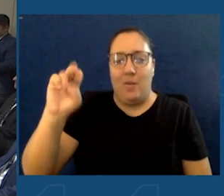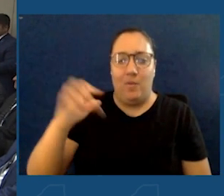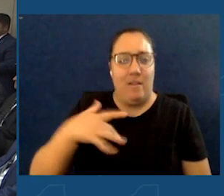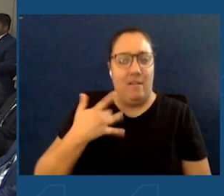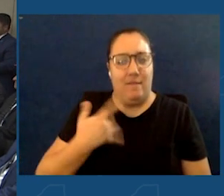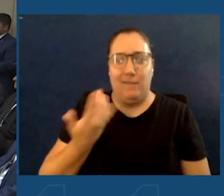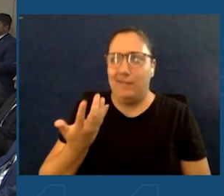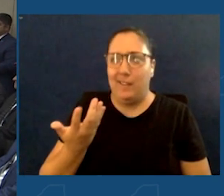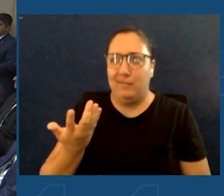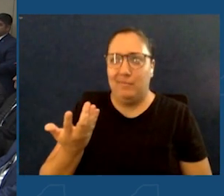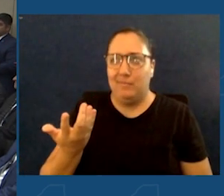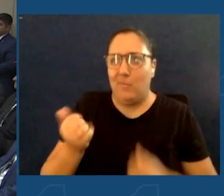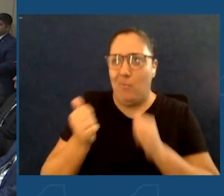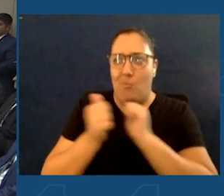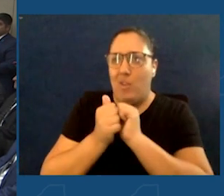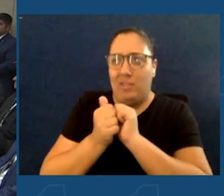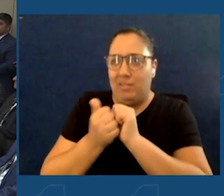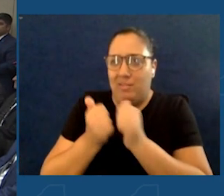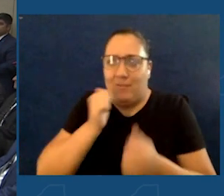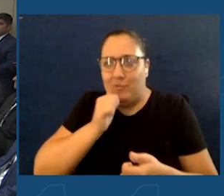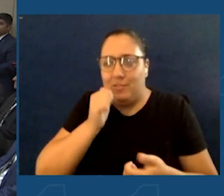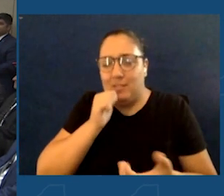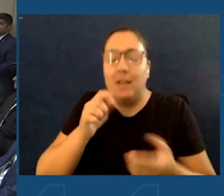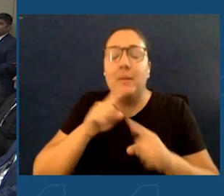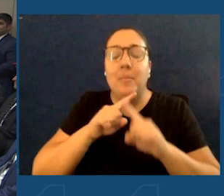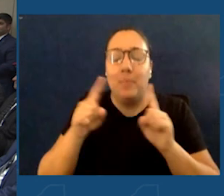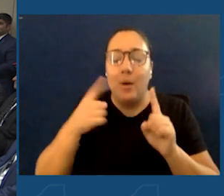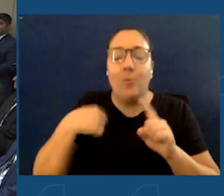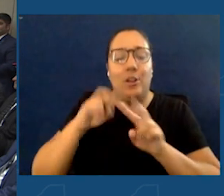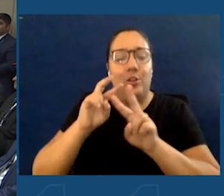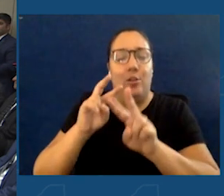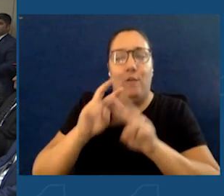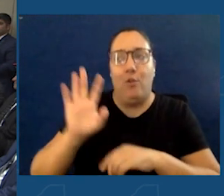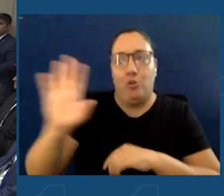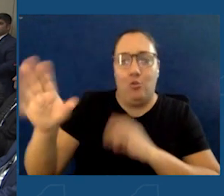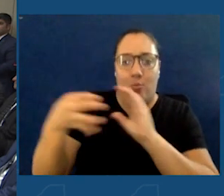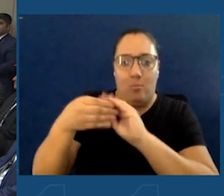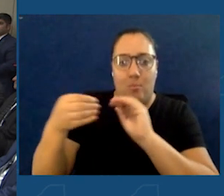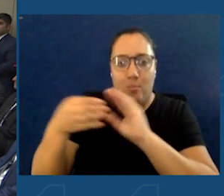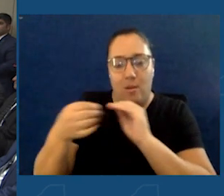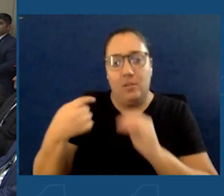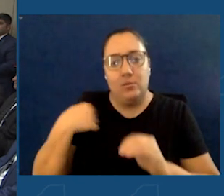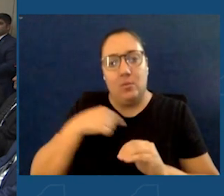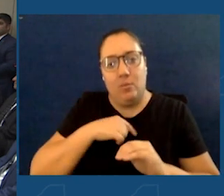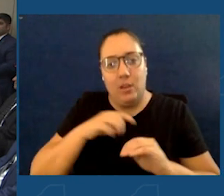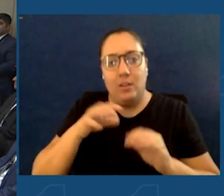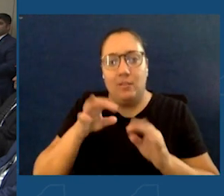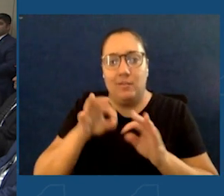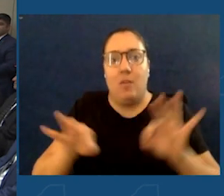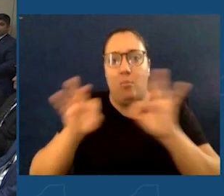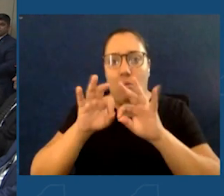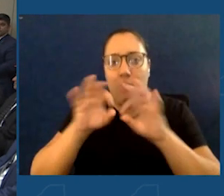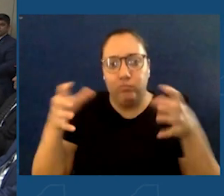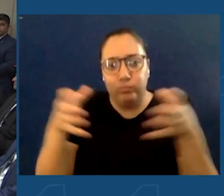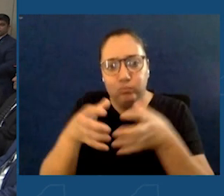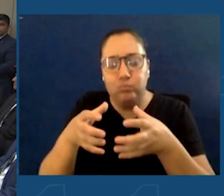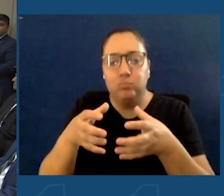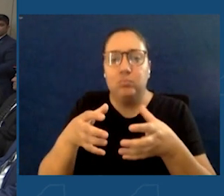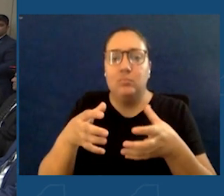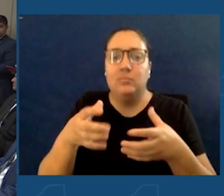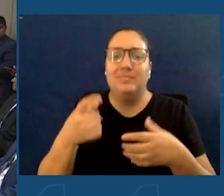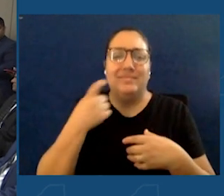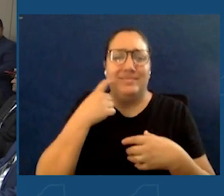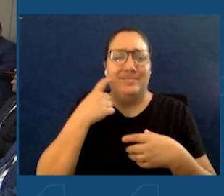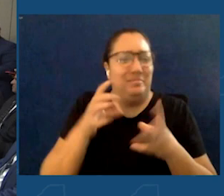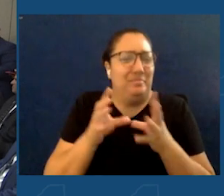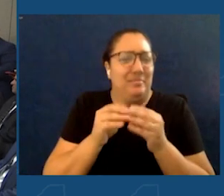thank you for your leadership, and we look forward to your remarks to talk about the important convening of individuals that we just held. Also,